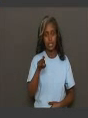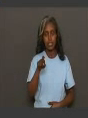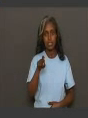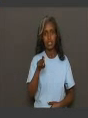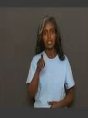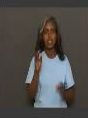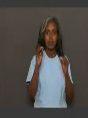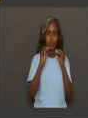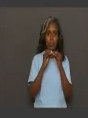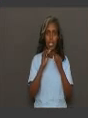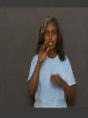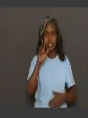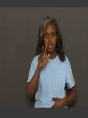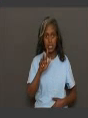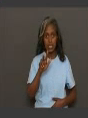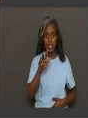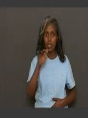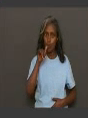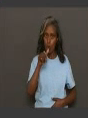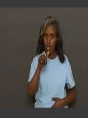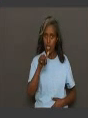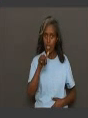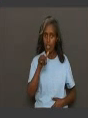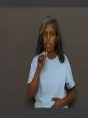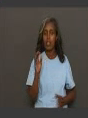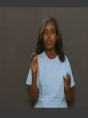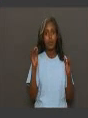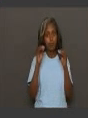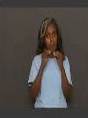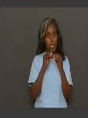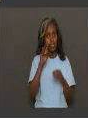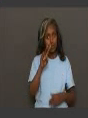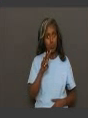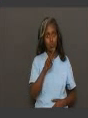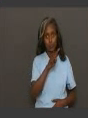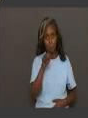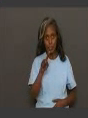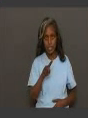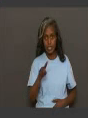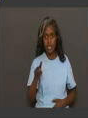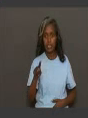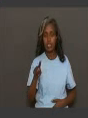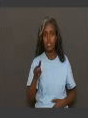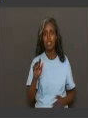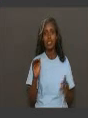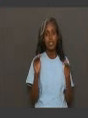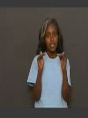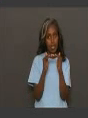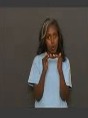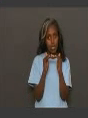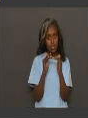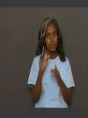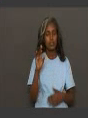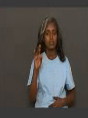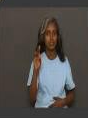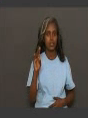2x plus 3y plus 2z